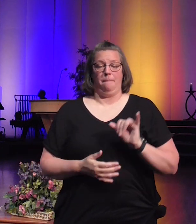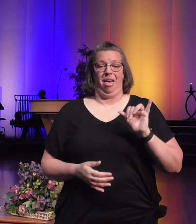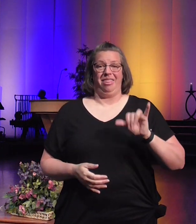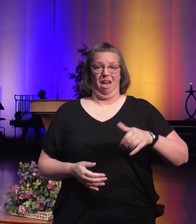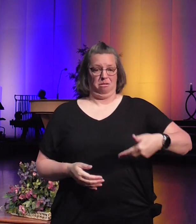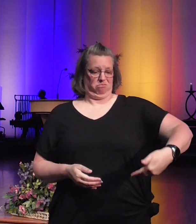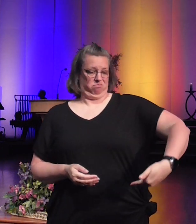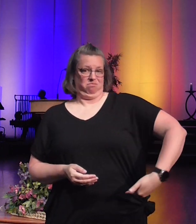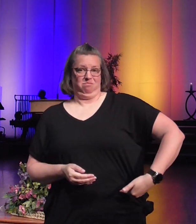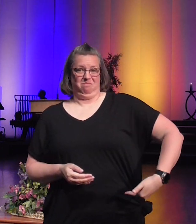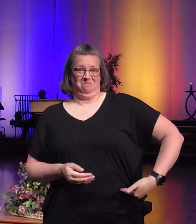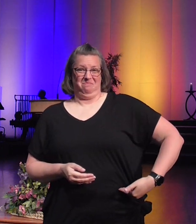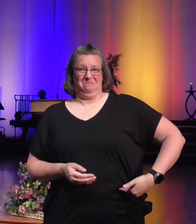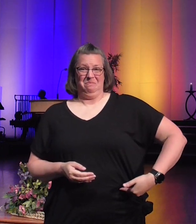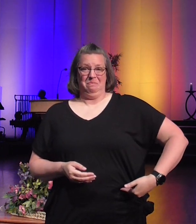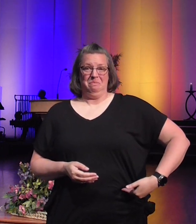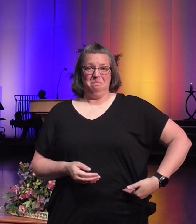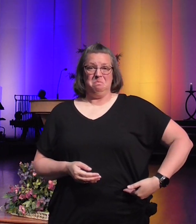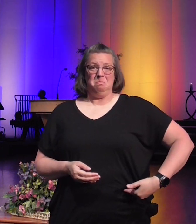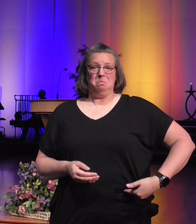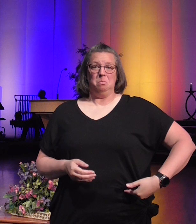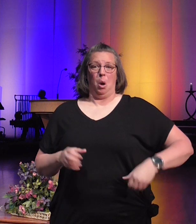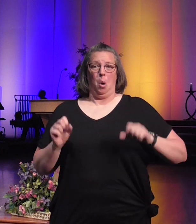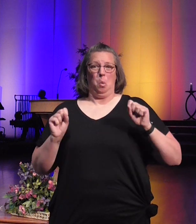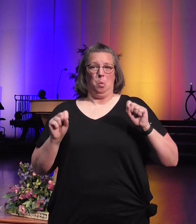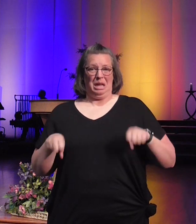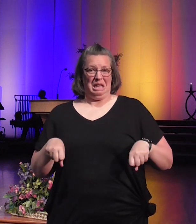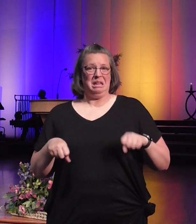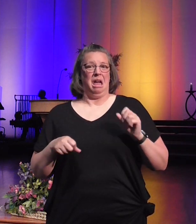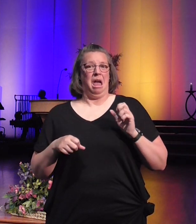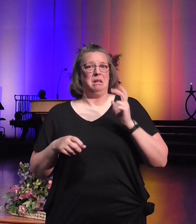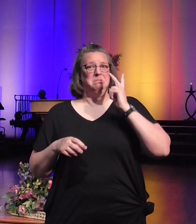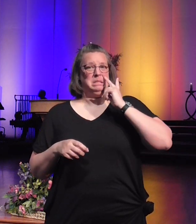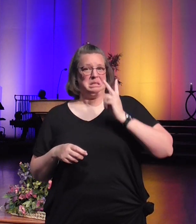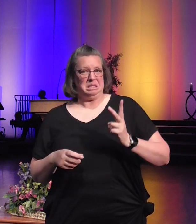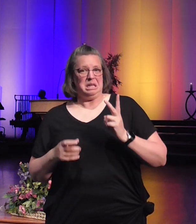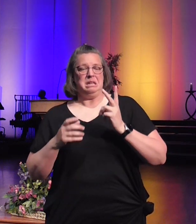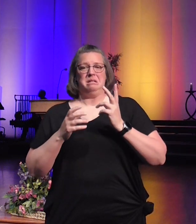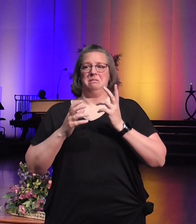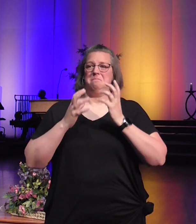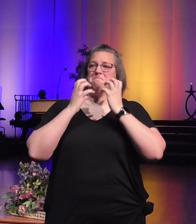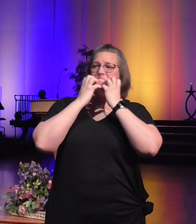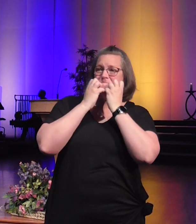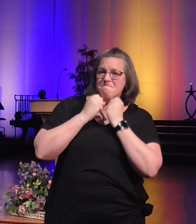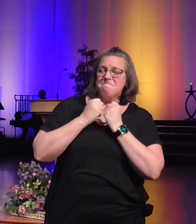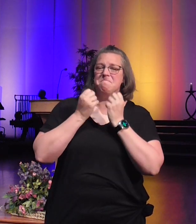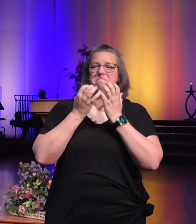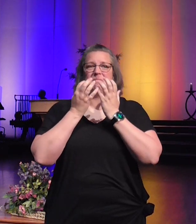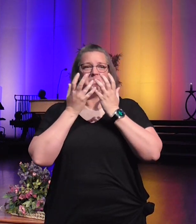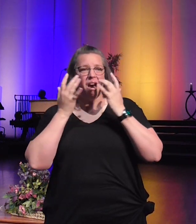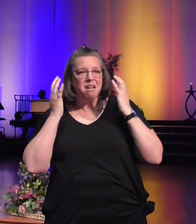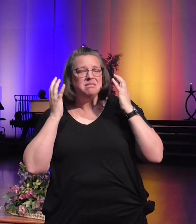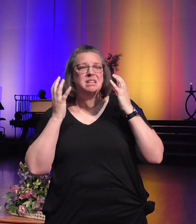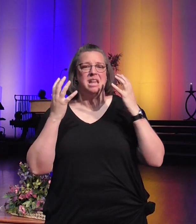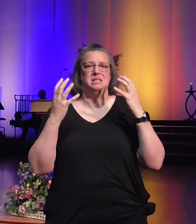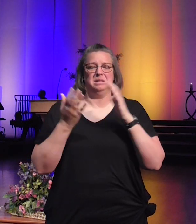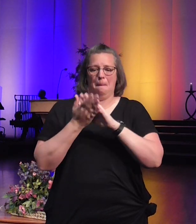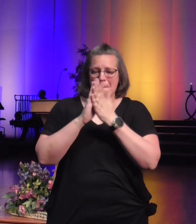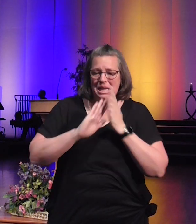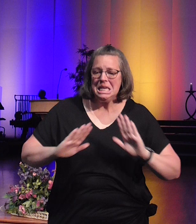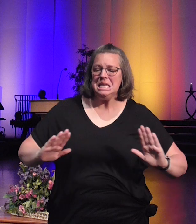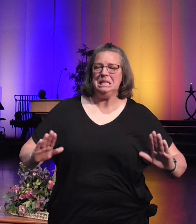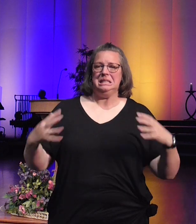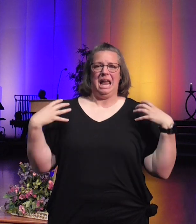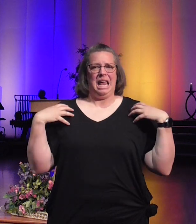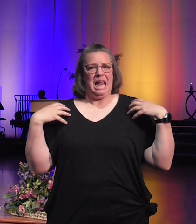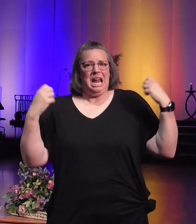place that we can tap into all the kindness, the compassion, the peace, and the healing that is available to us